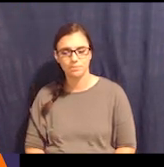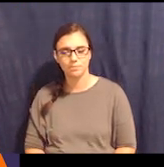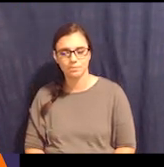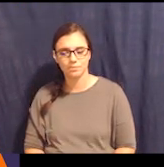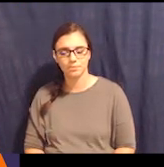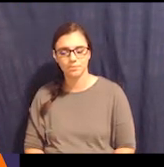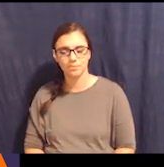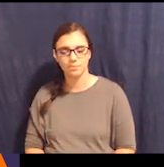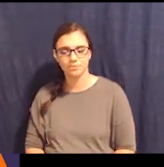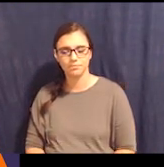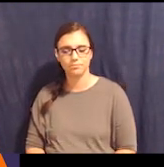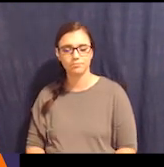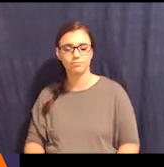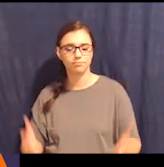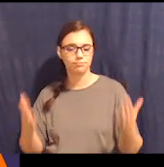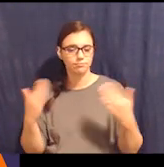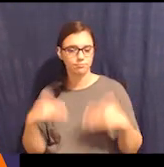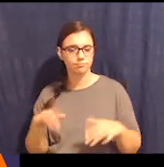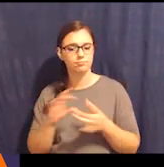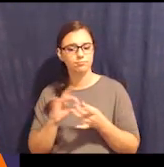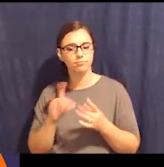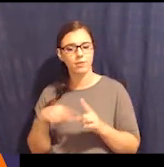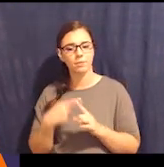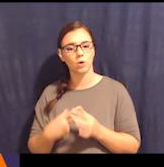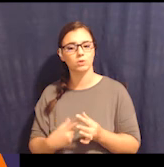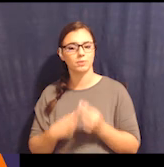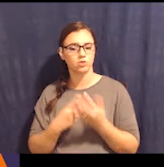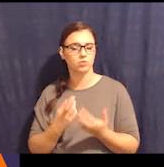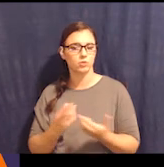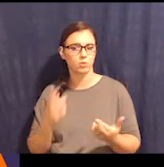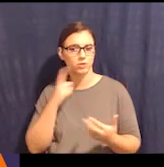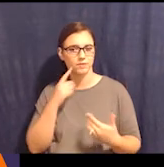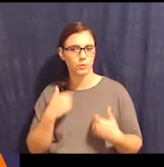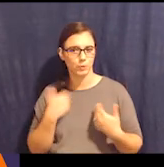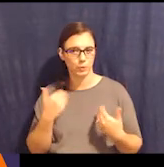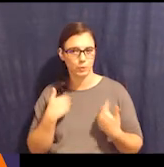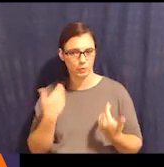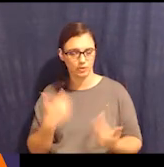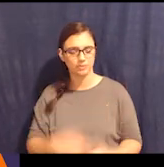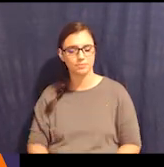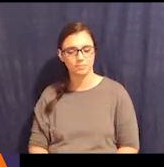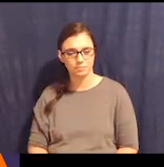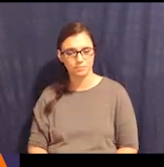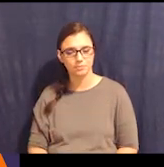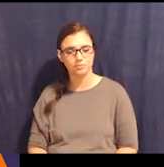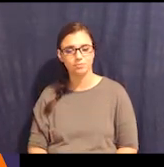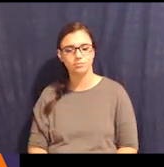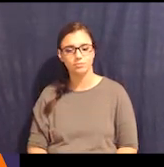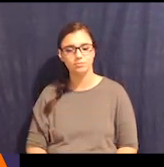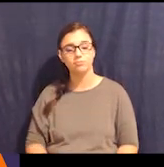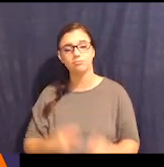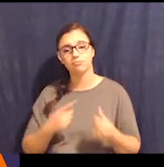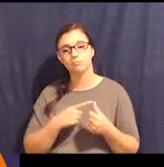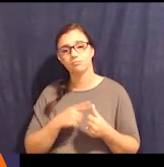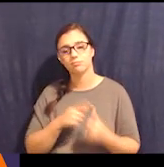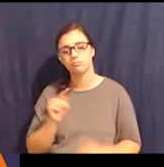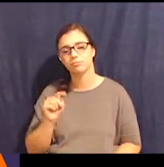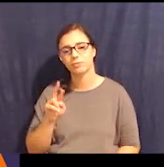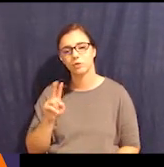specialized resources for youth. The first is the Trevor Project, which offers a youth helpline for